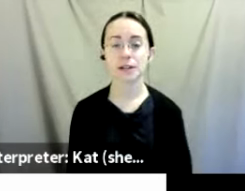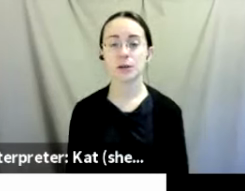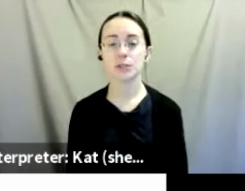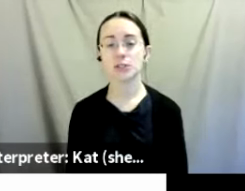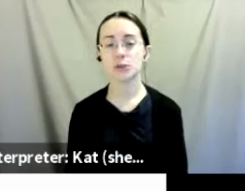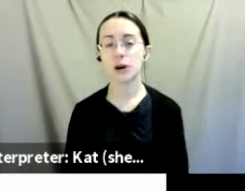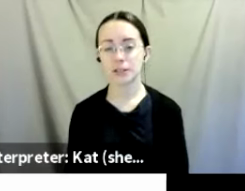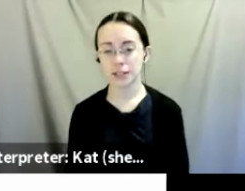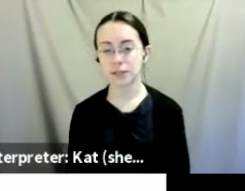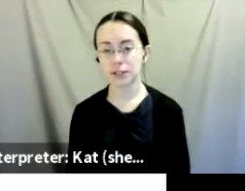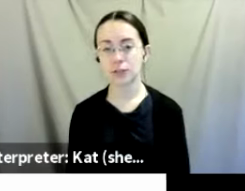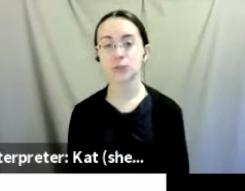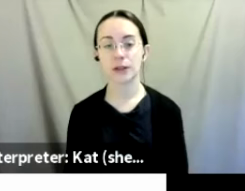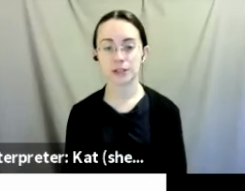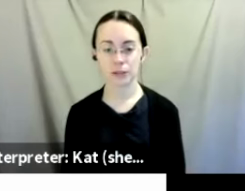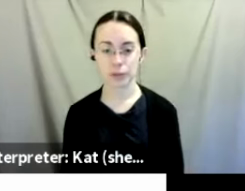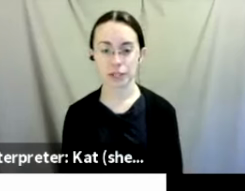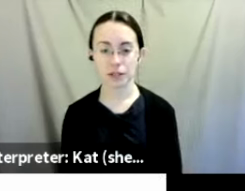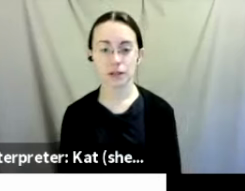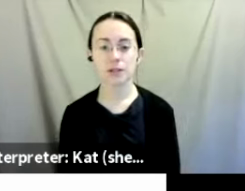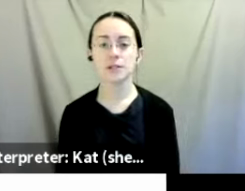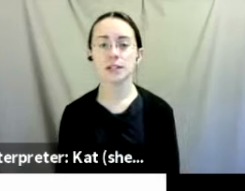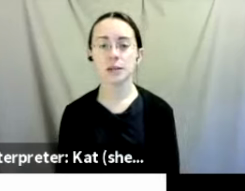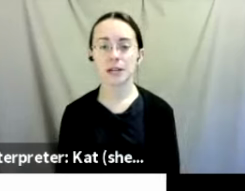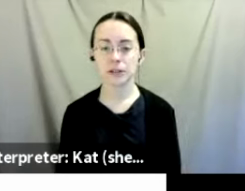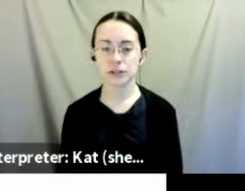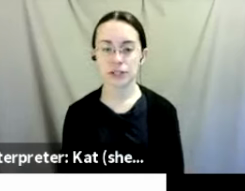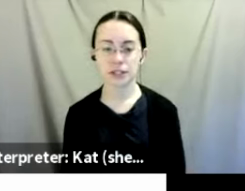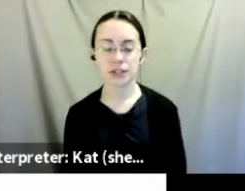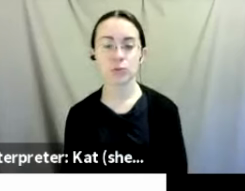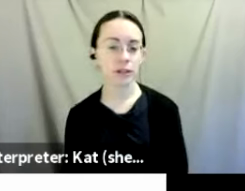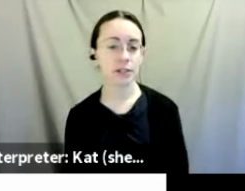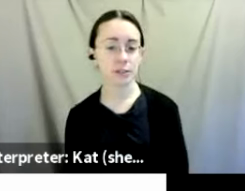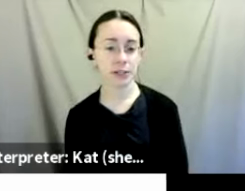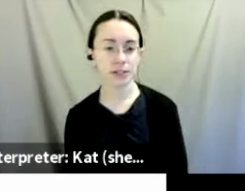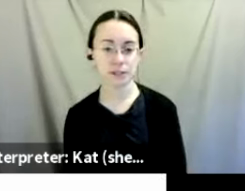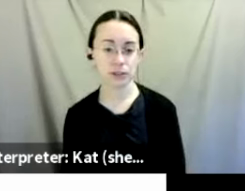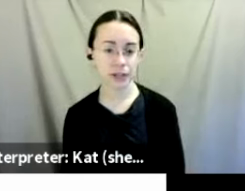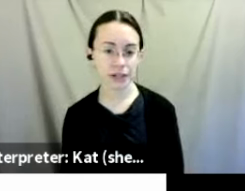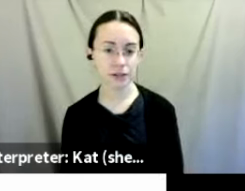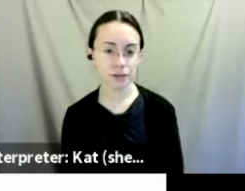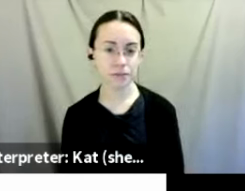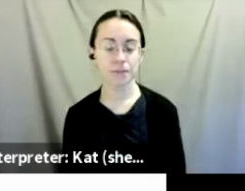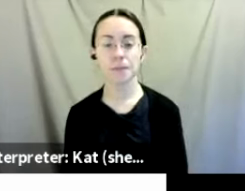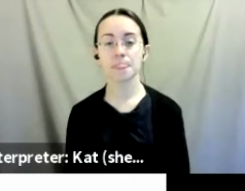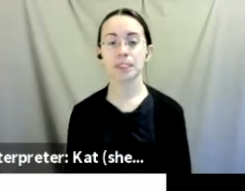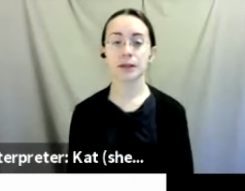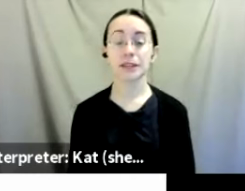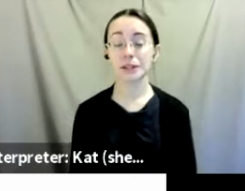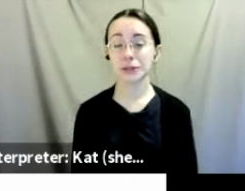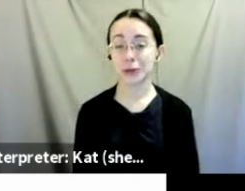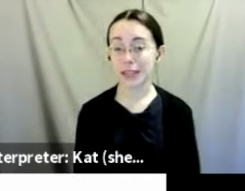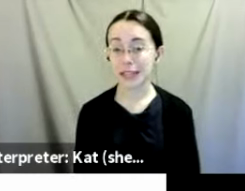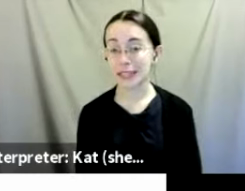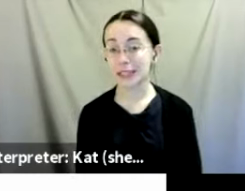project was to do qualitative interviews with deaf women to get a better understanding of what their experiences are like.